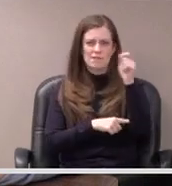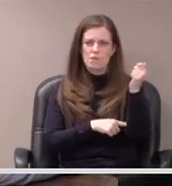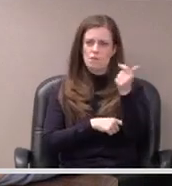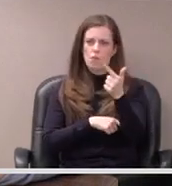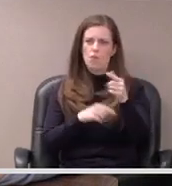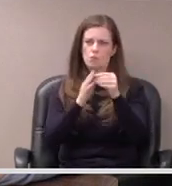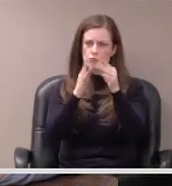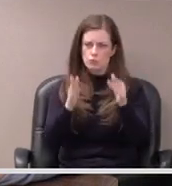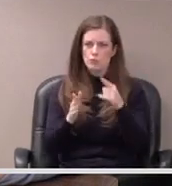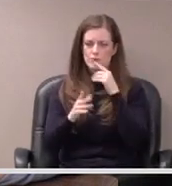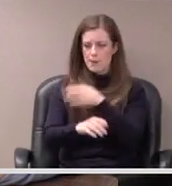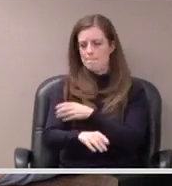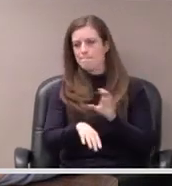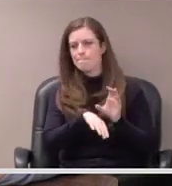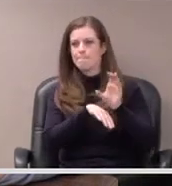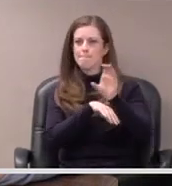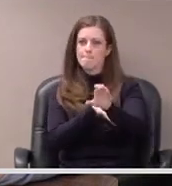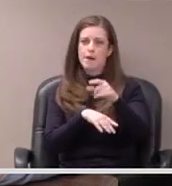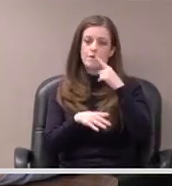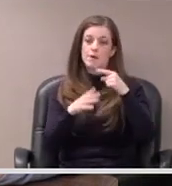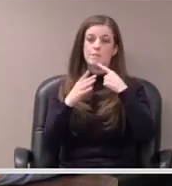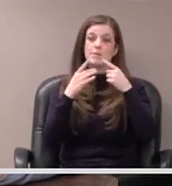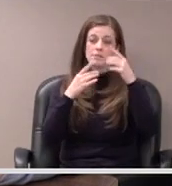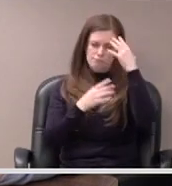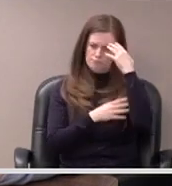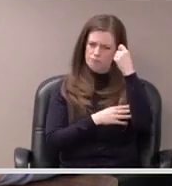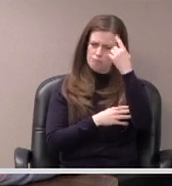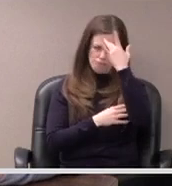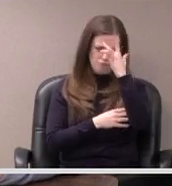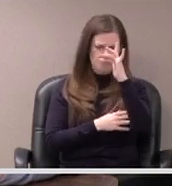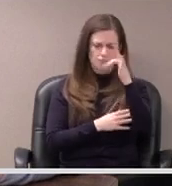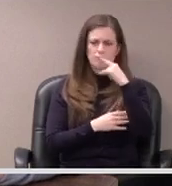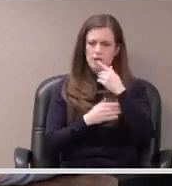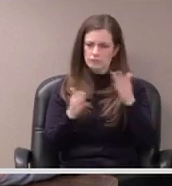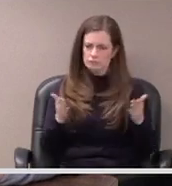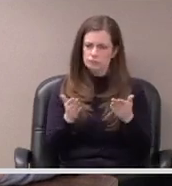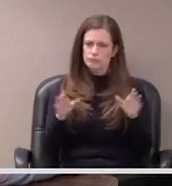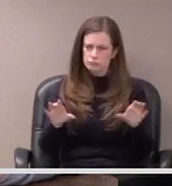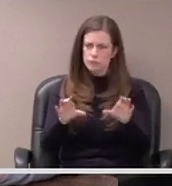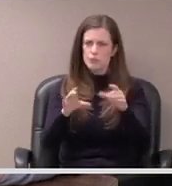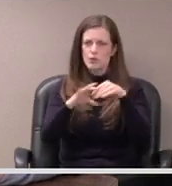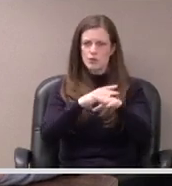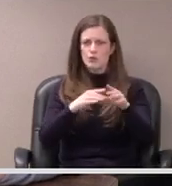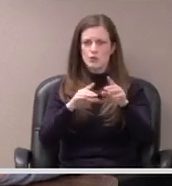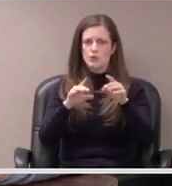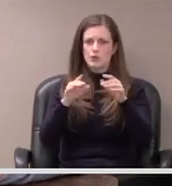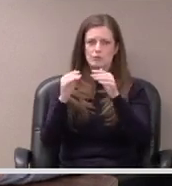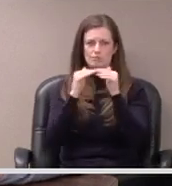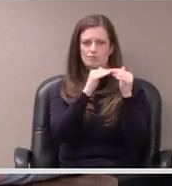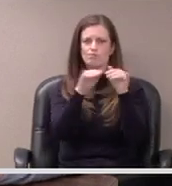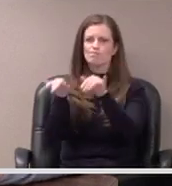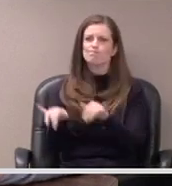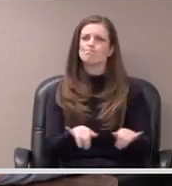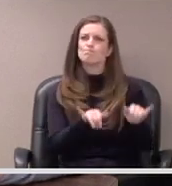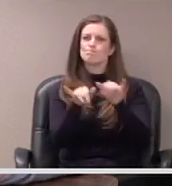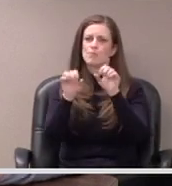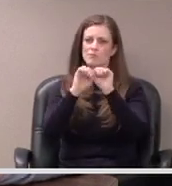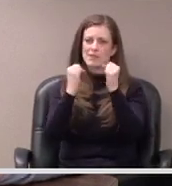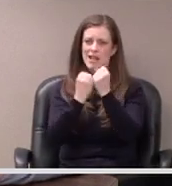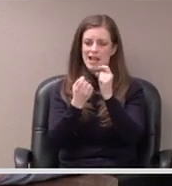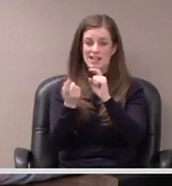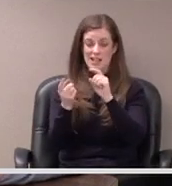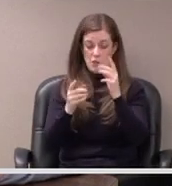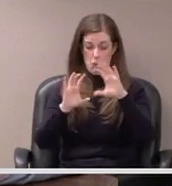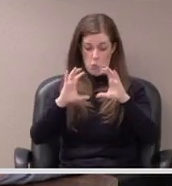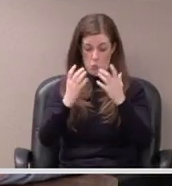students and to empower them to become competent, productive contributors to a democratic society in an ever-changing world. They are